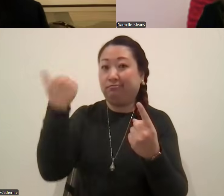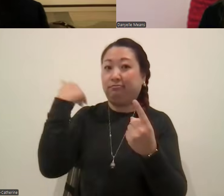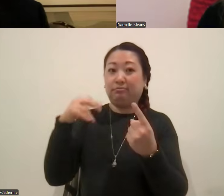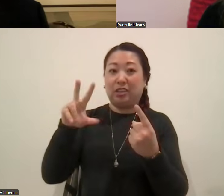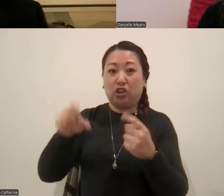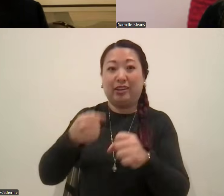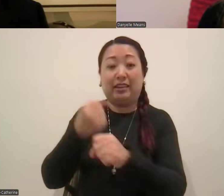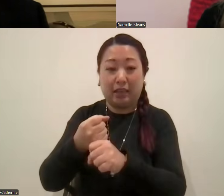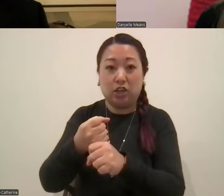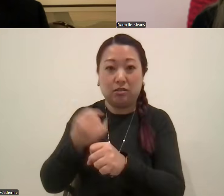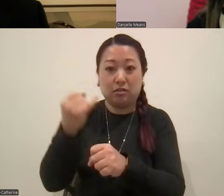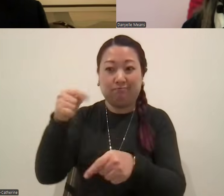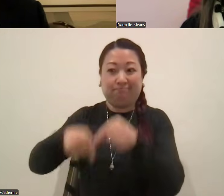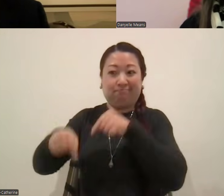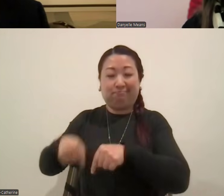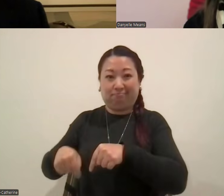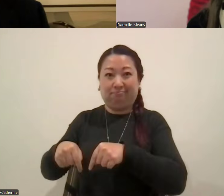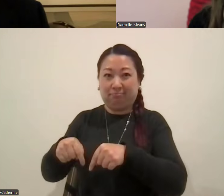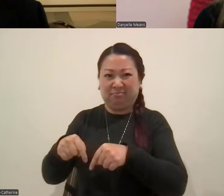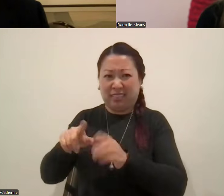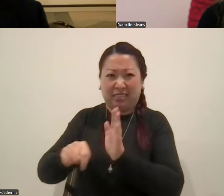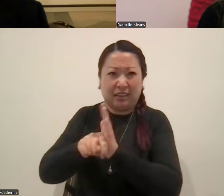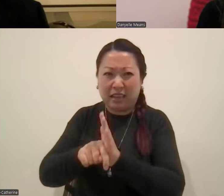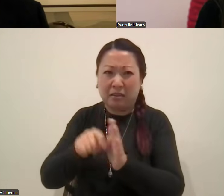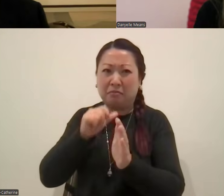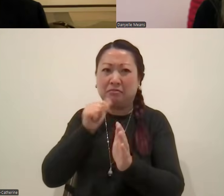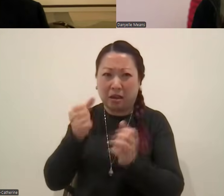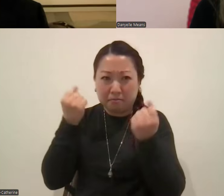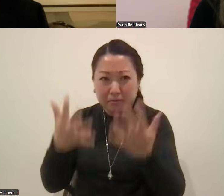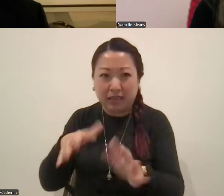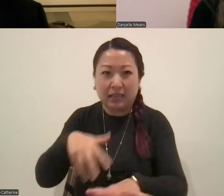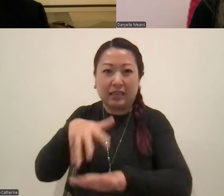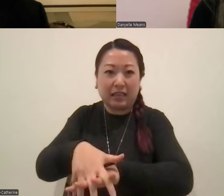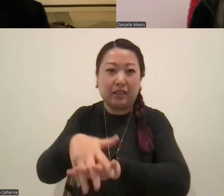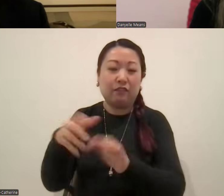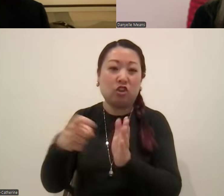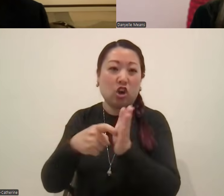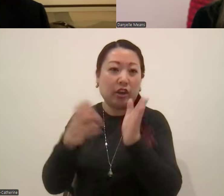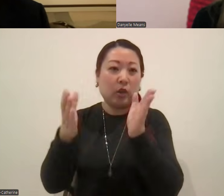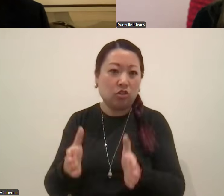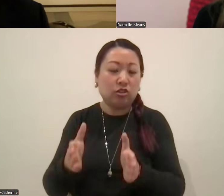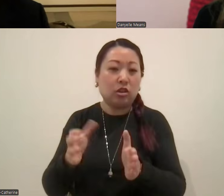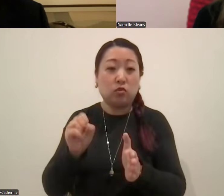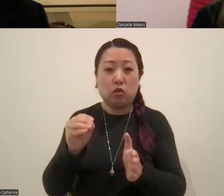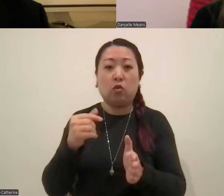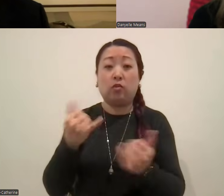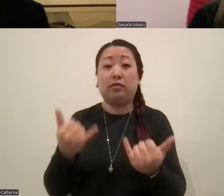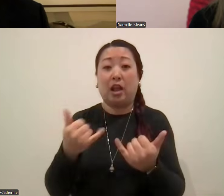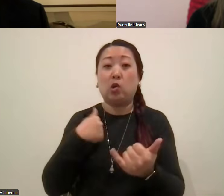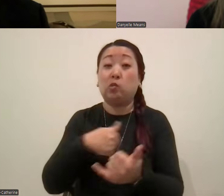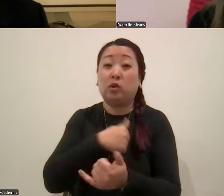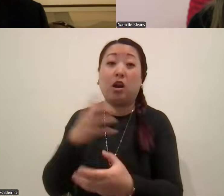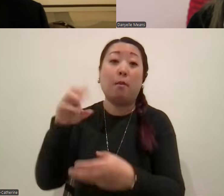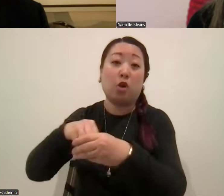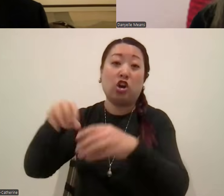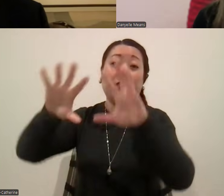wouldn't have found too many Native archaeologists. And so it's we're a part of the system,